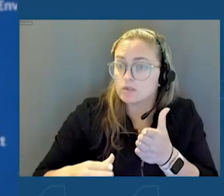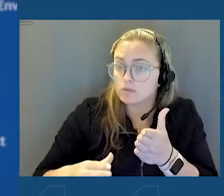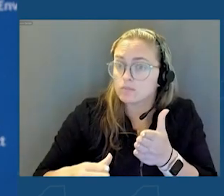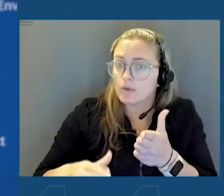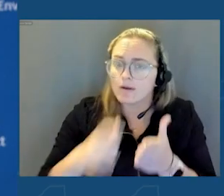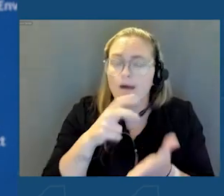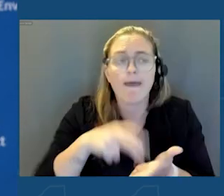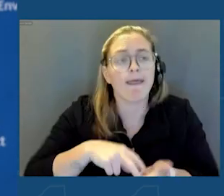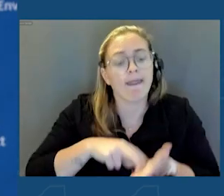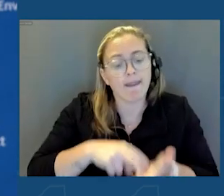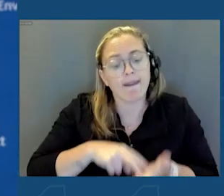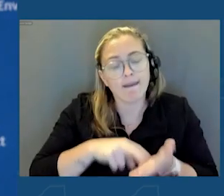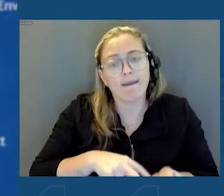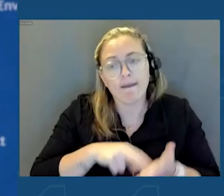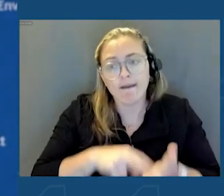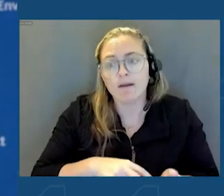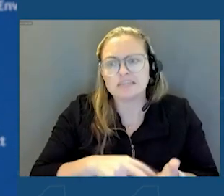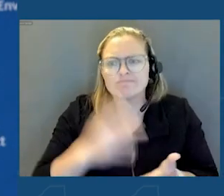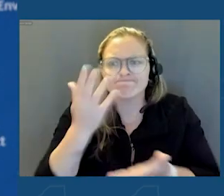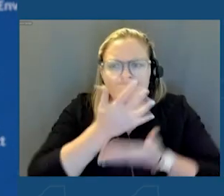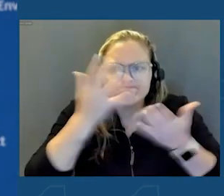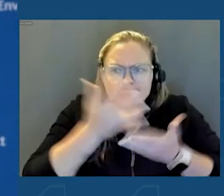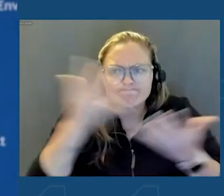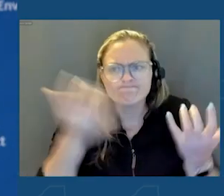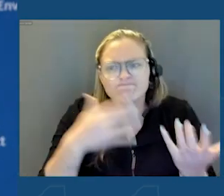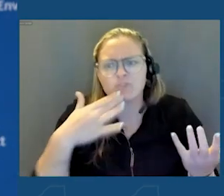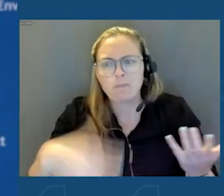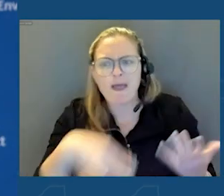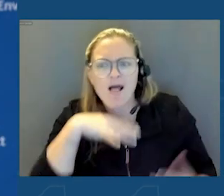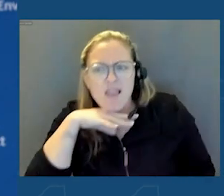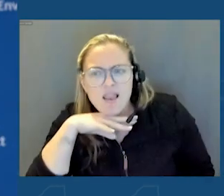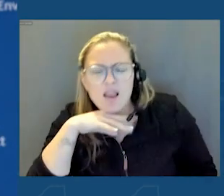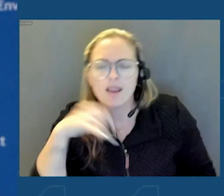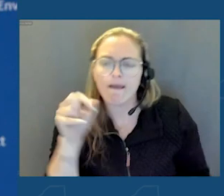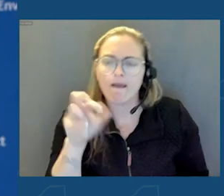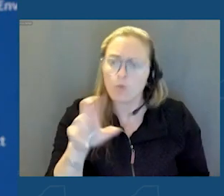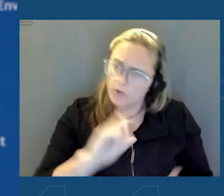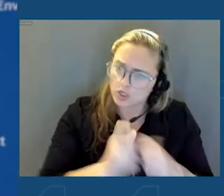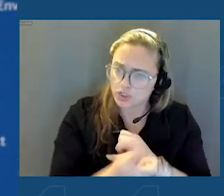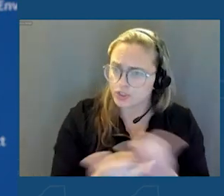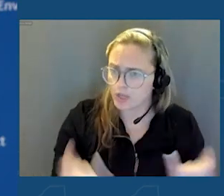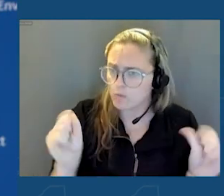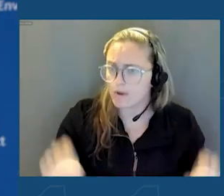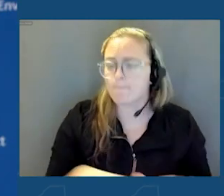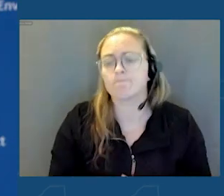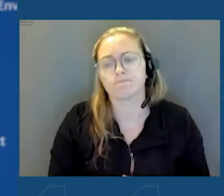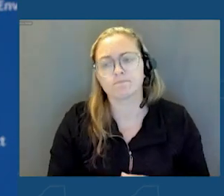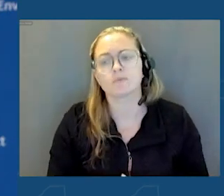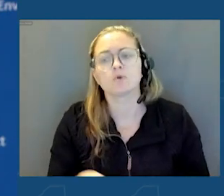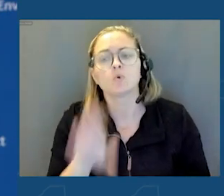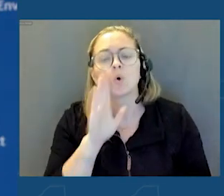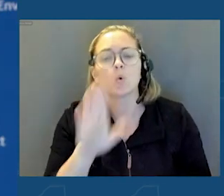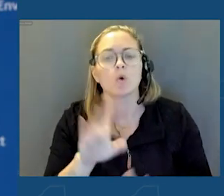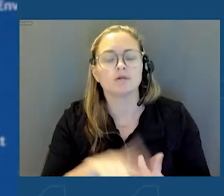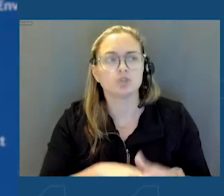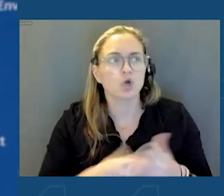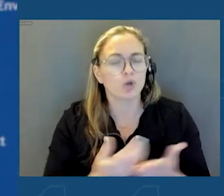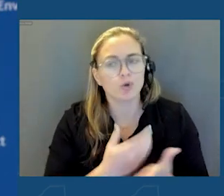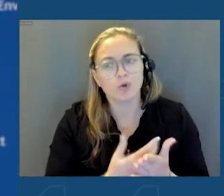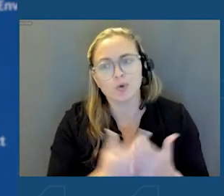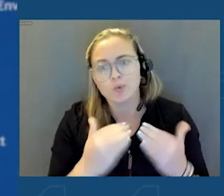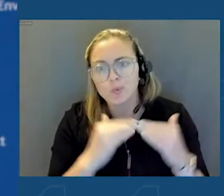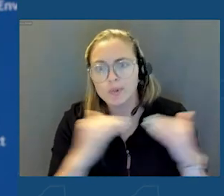stop inhaling all the fumes. We can make those changes right now. So we're going to be jump-starting a whole new level of